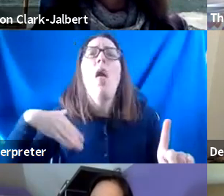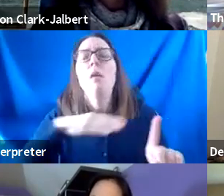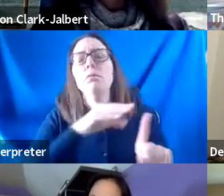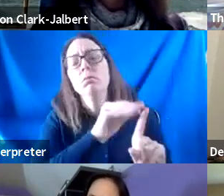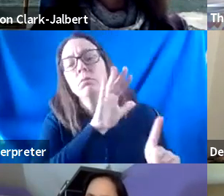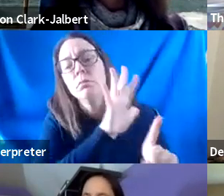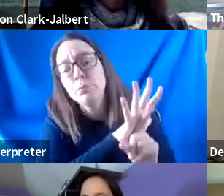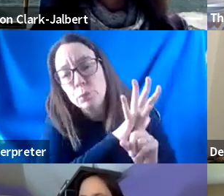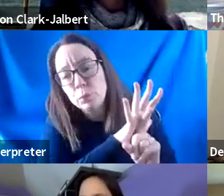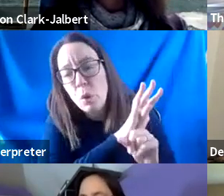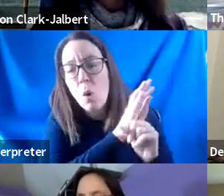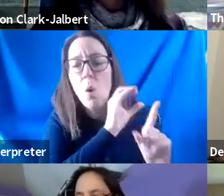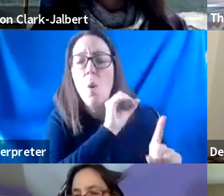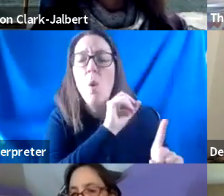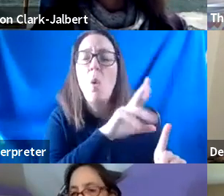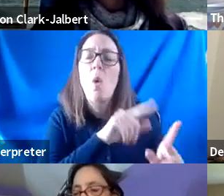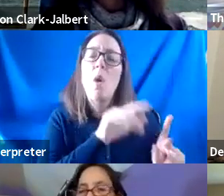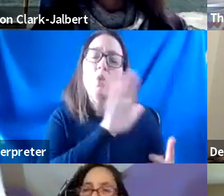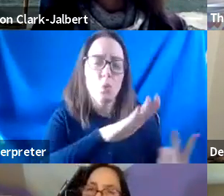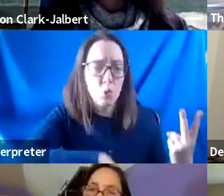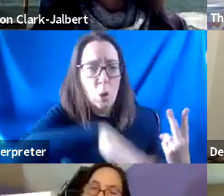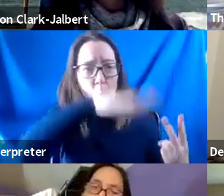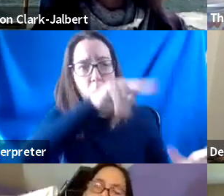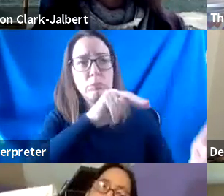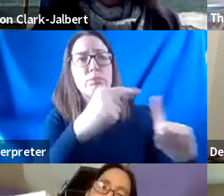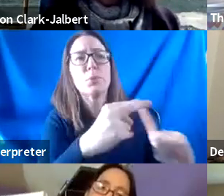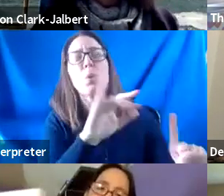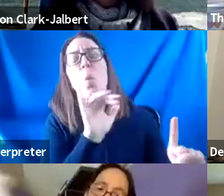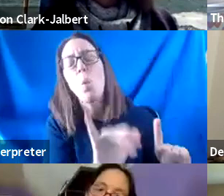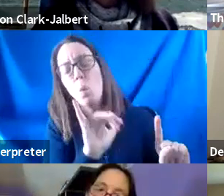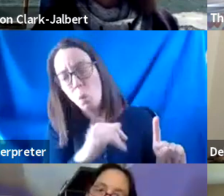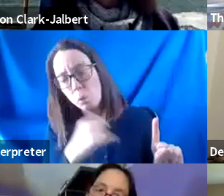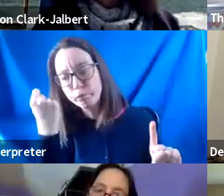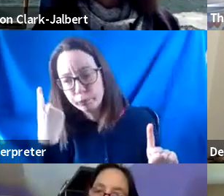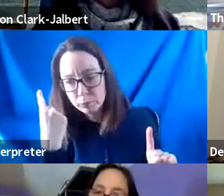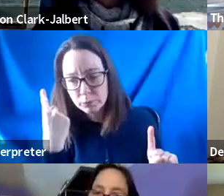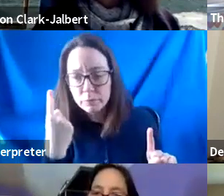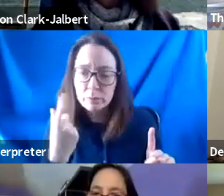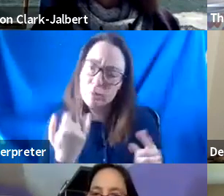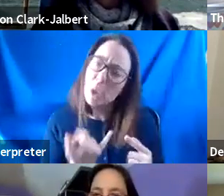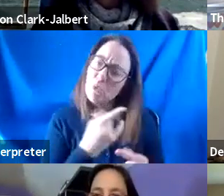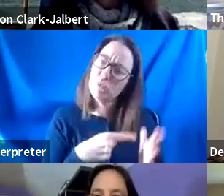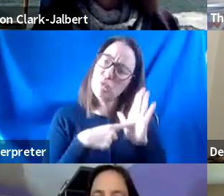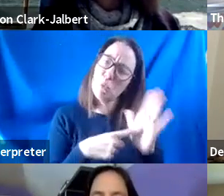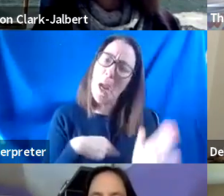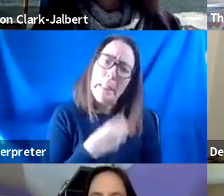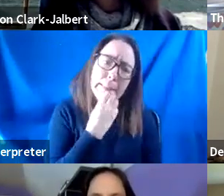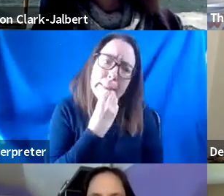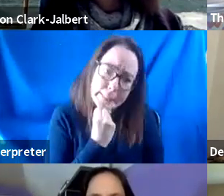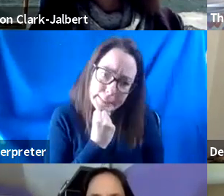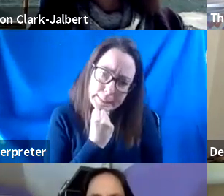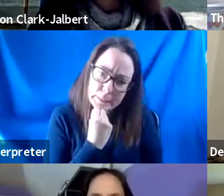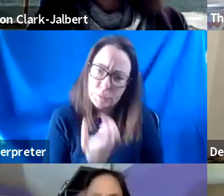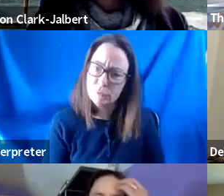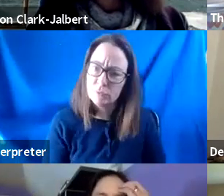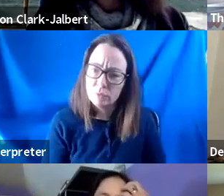that leads us to have a bias now, but that we're here and we care and we're trying to learn, right? And so Alexandria